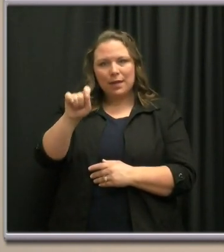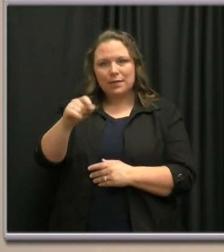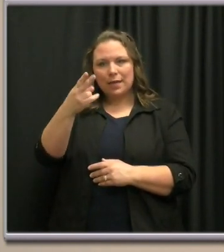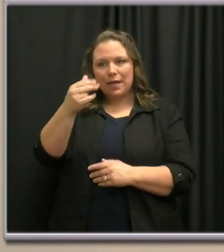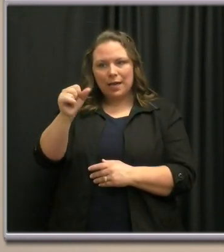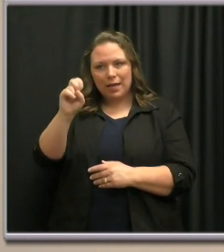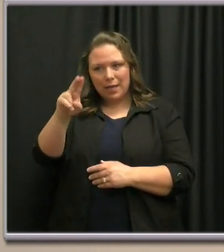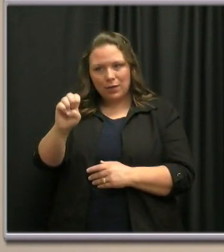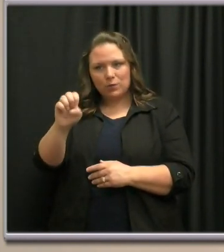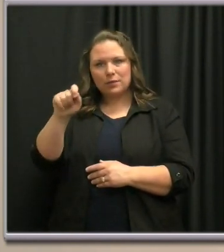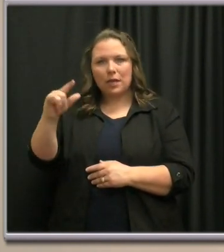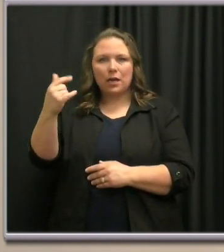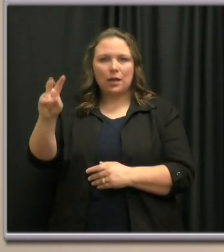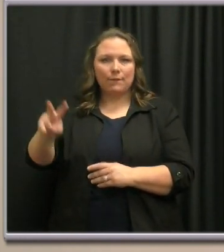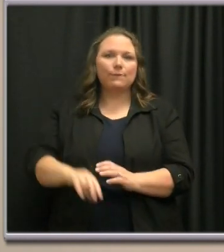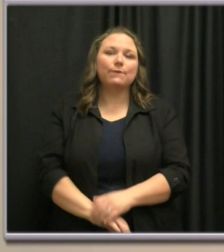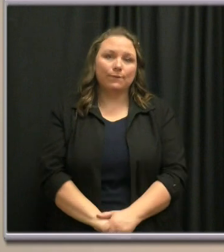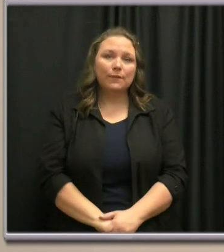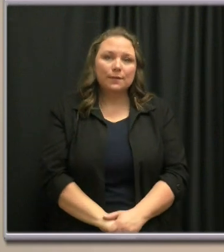lisa.quigley@mail.house.gov.